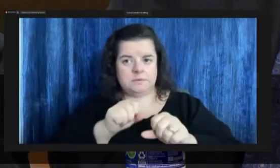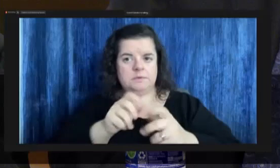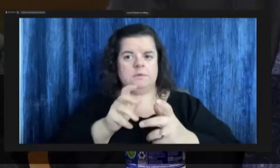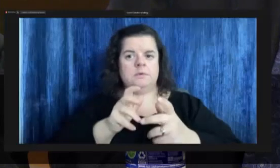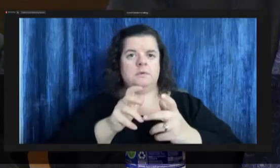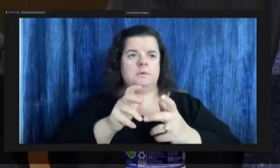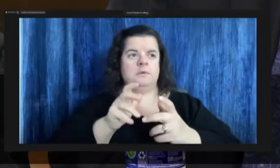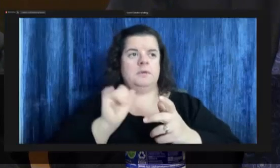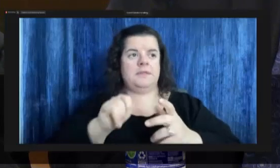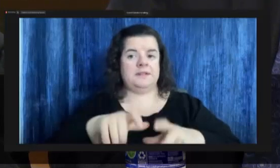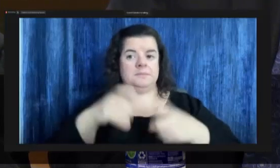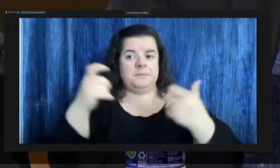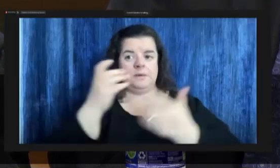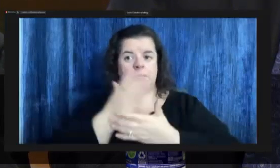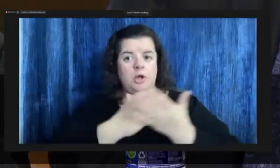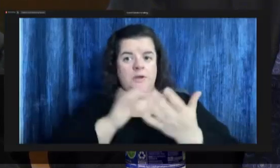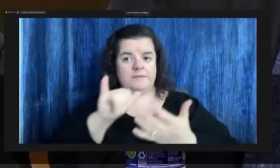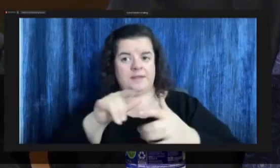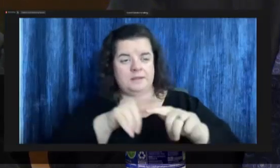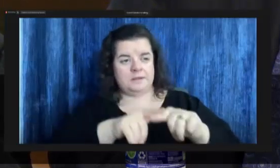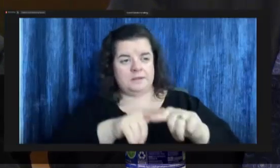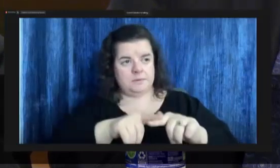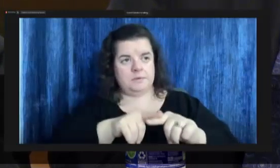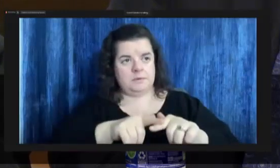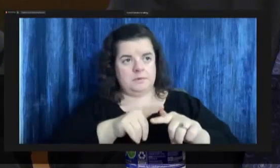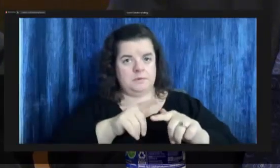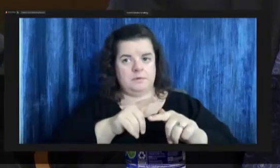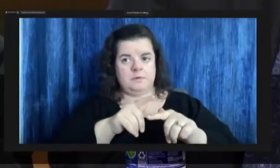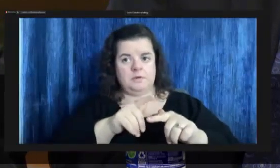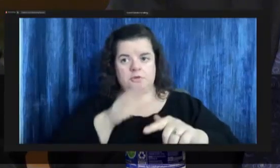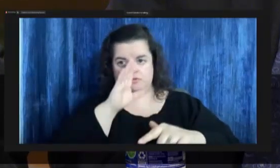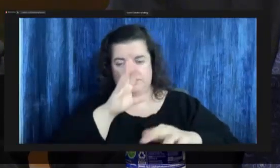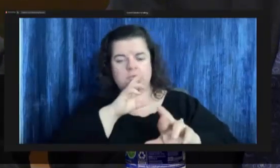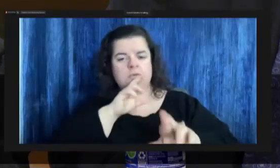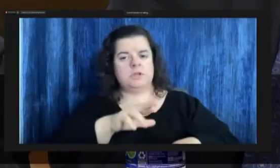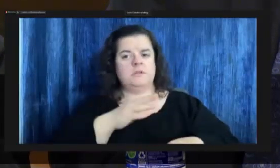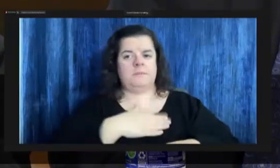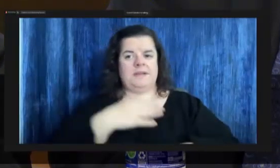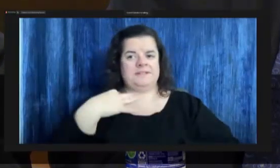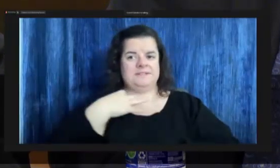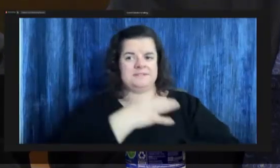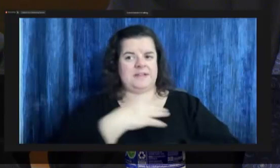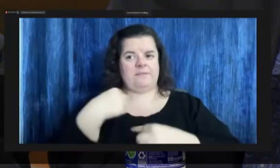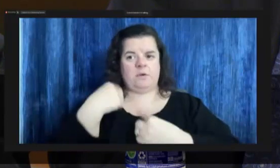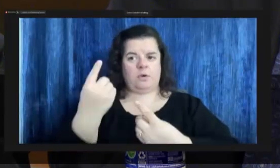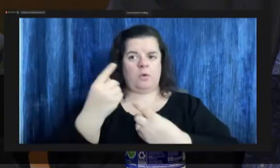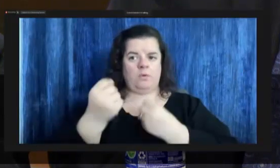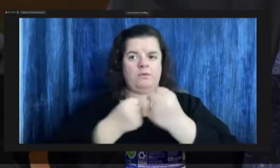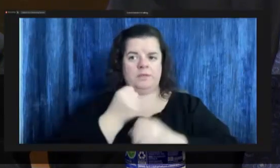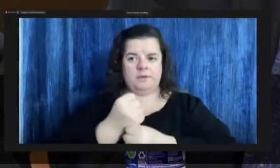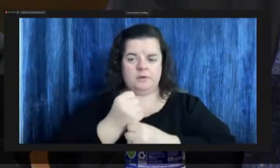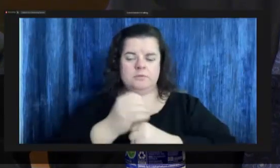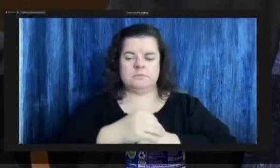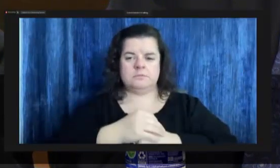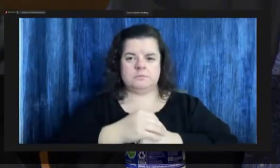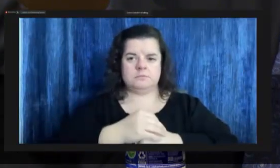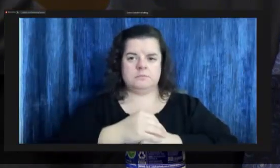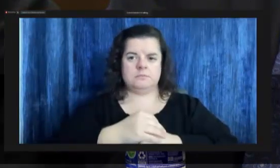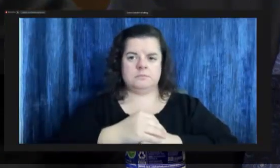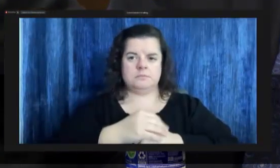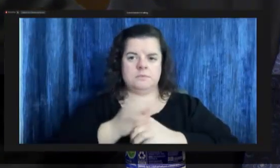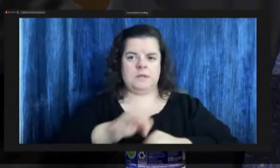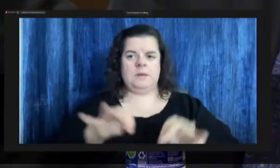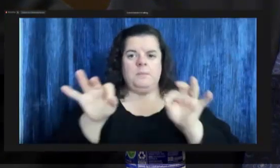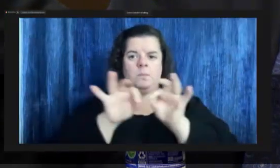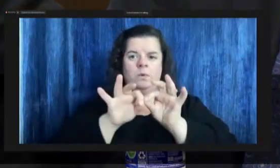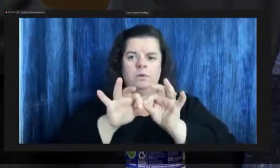been largely dependent and a direct result of the staff that I've had over the years, and the importance that